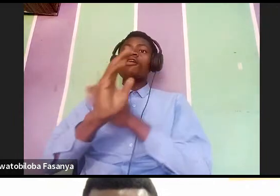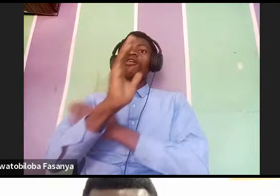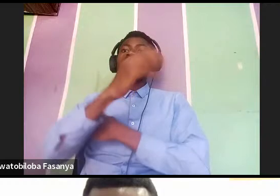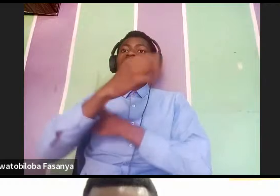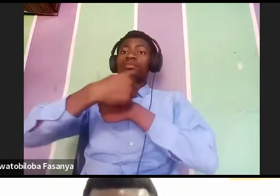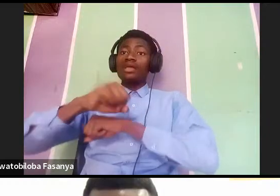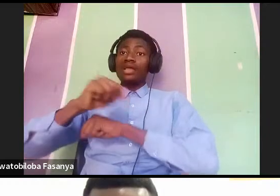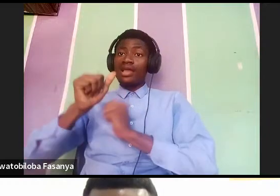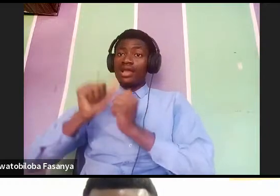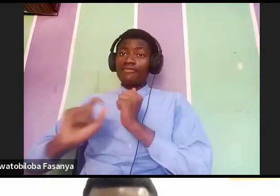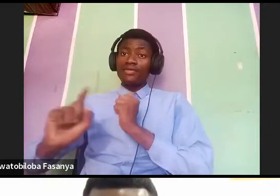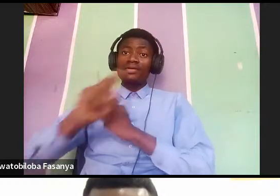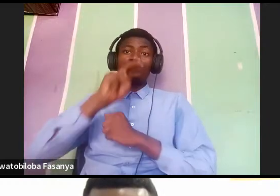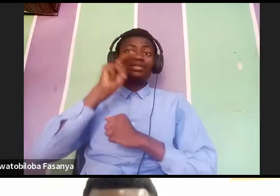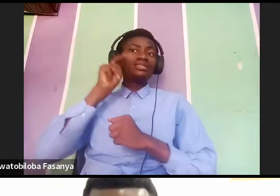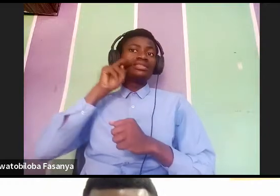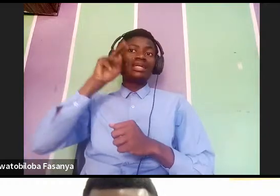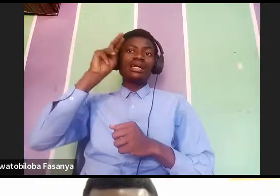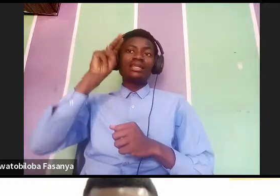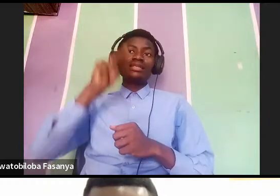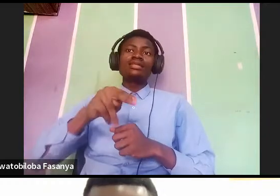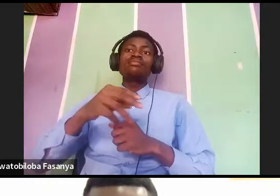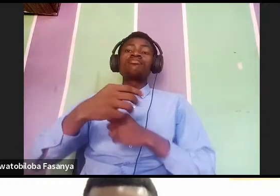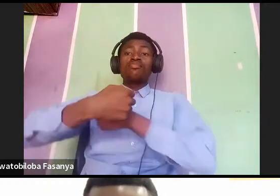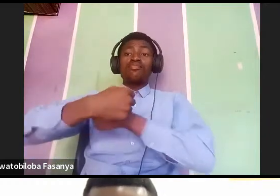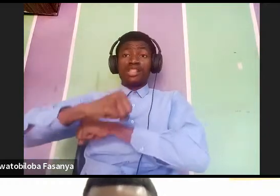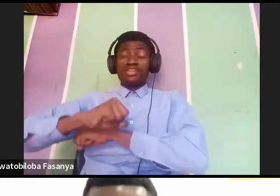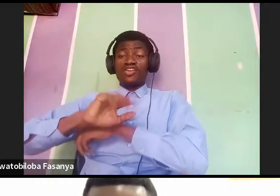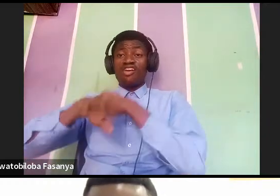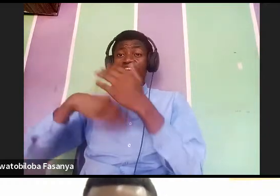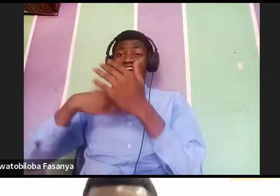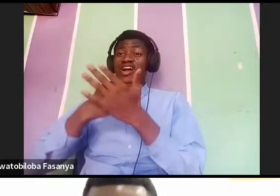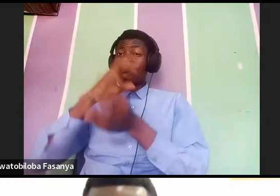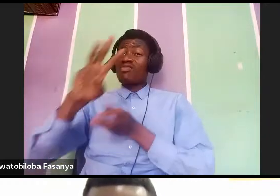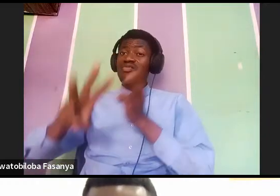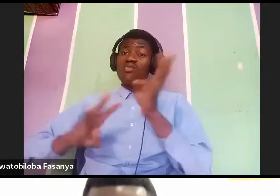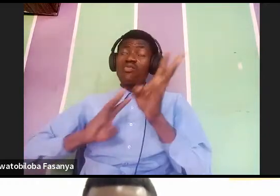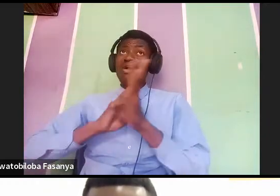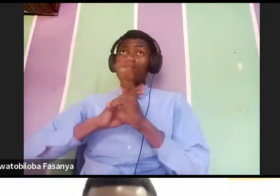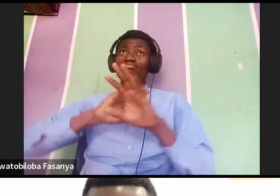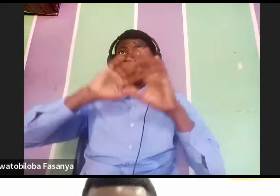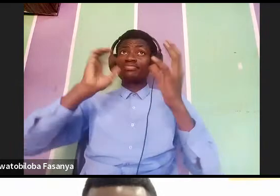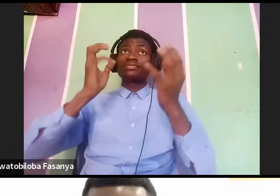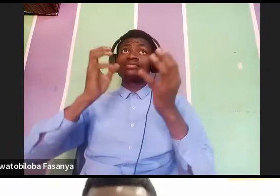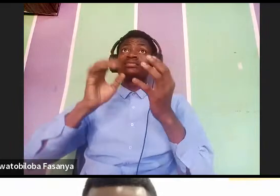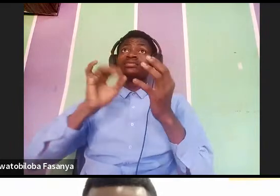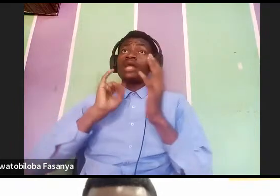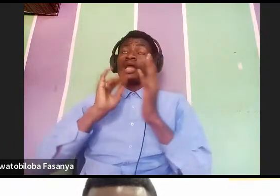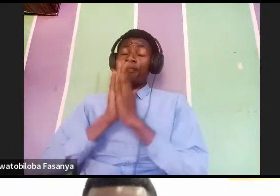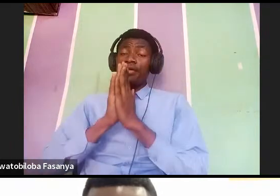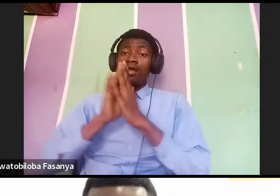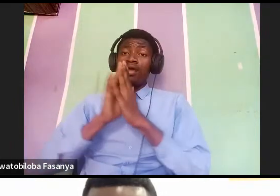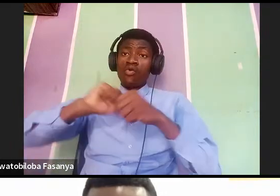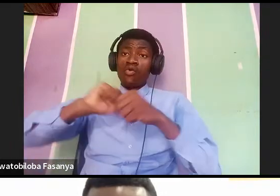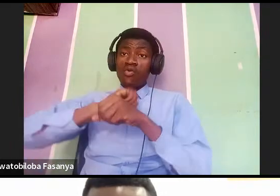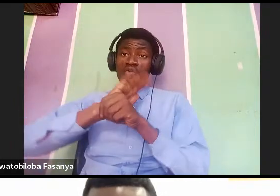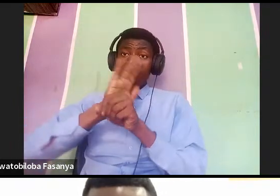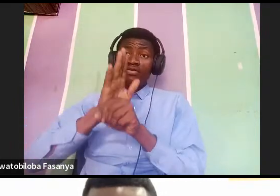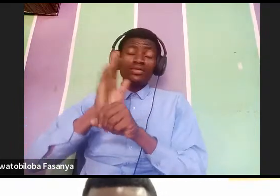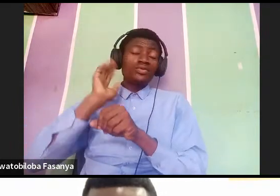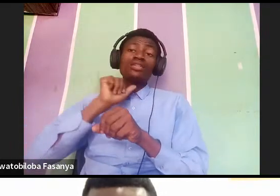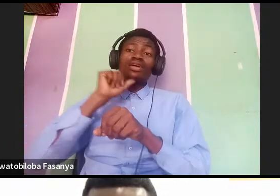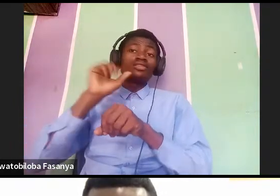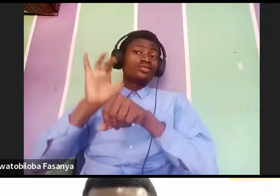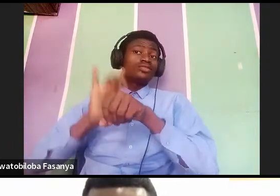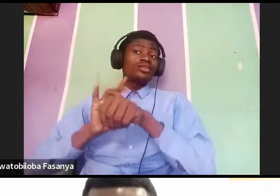protection now and all over the world. And of course, COVID-19 will not come near our doorsteps. You know, I'll still pray. But while you